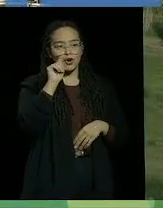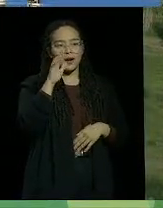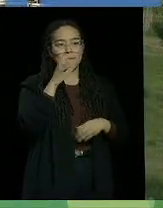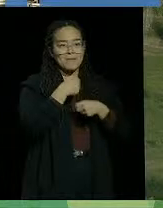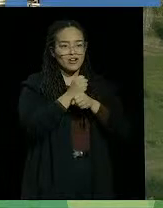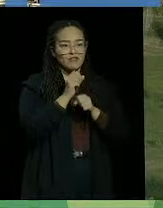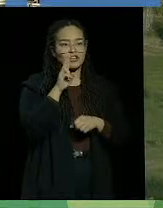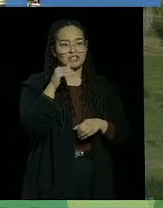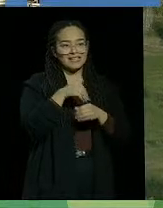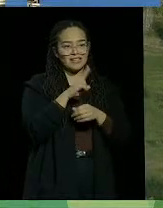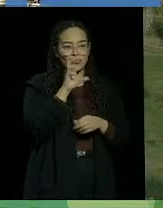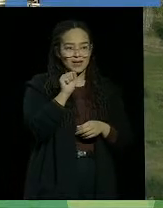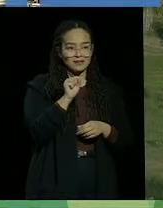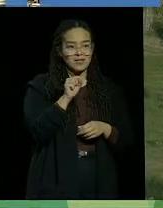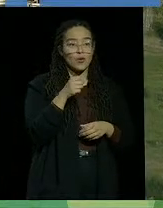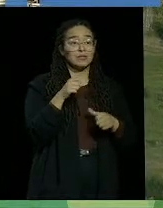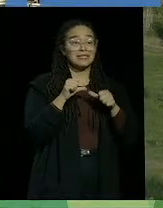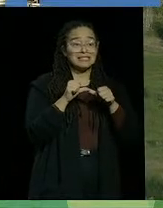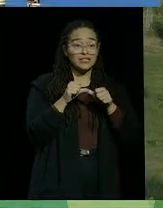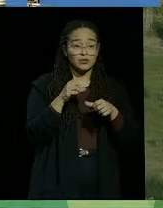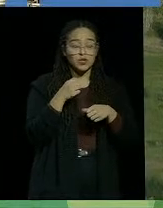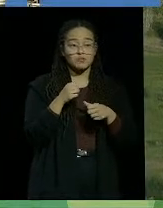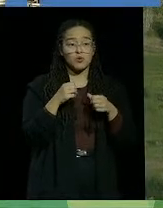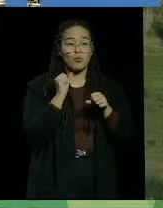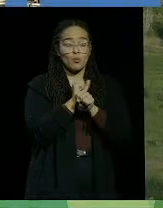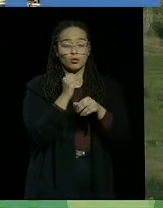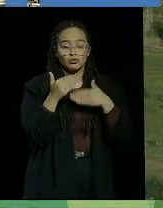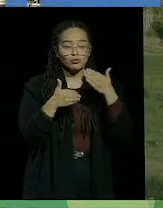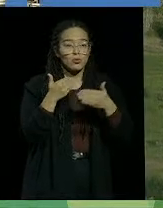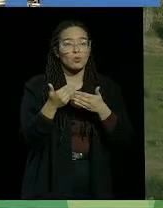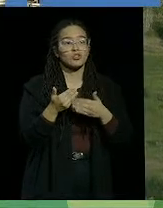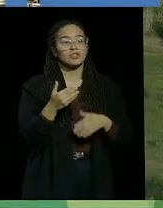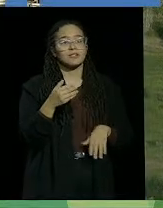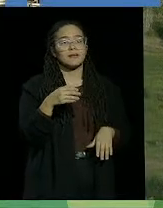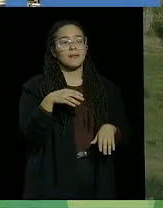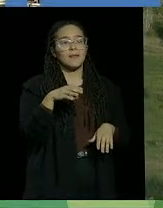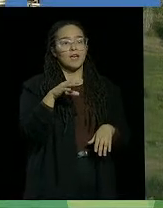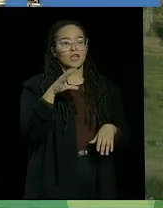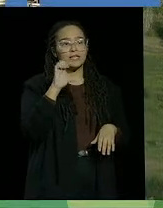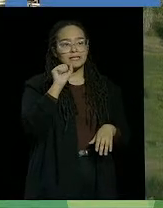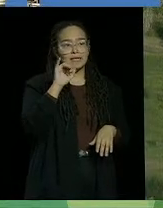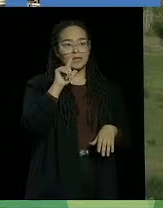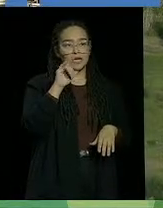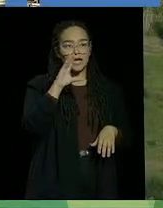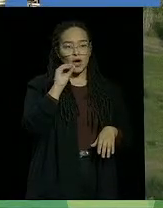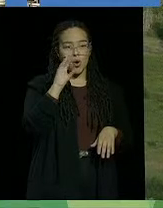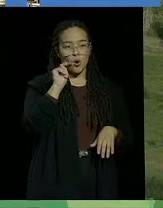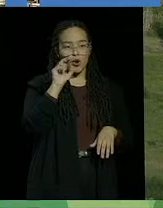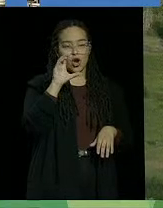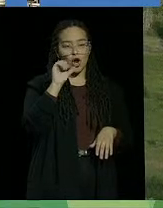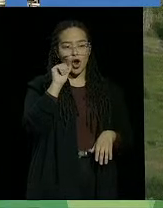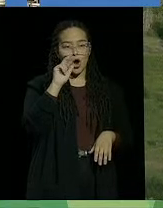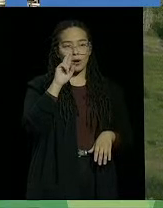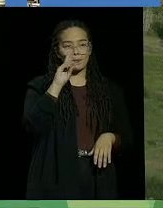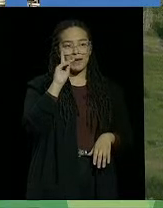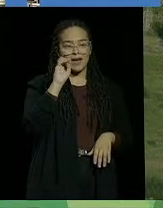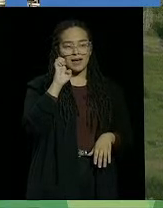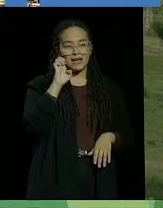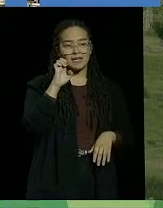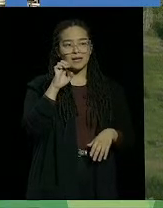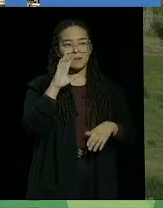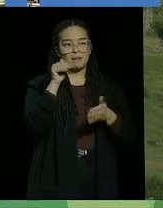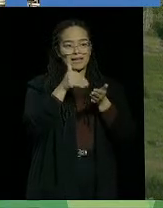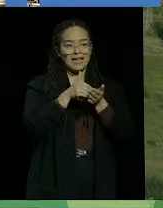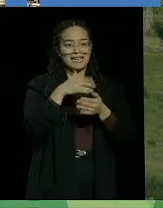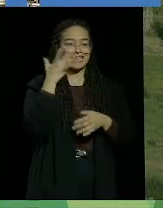towards the planned launch of silicon carbide chip production at our Roseville, California facility in 2026.